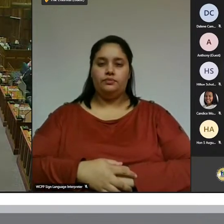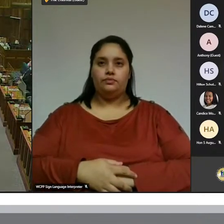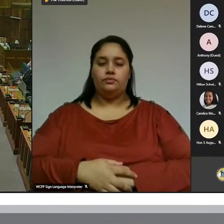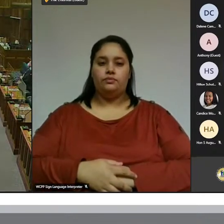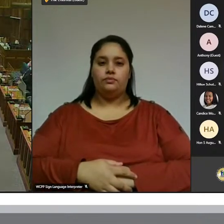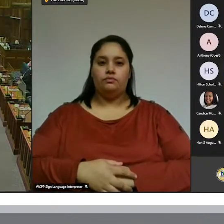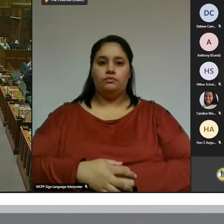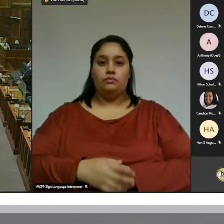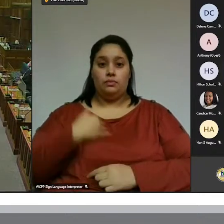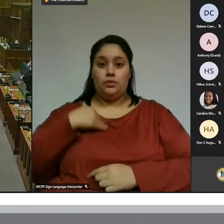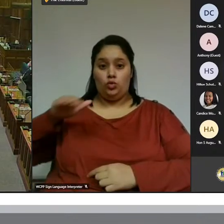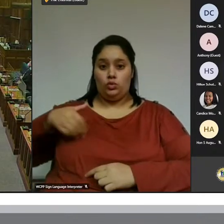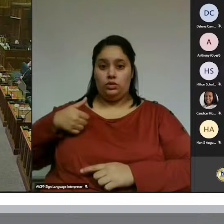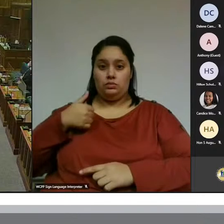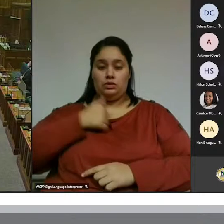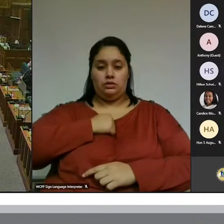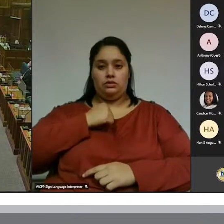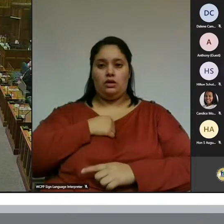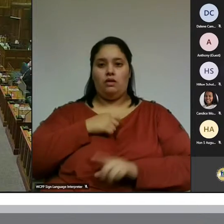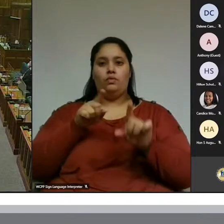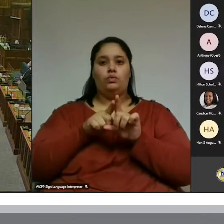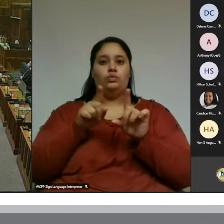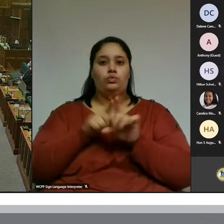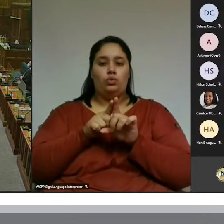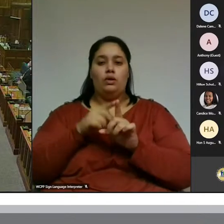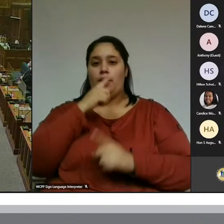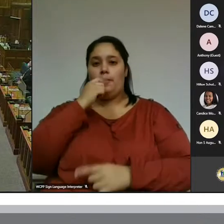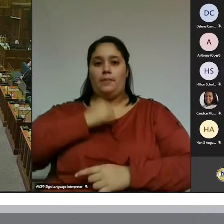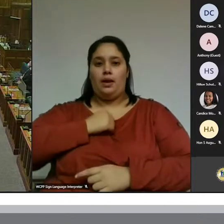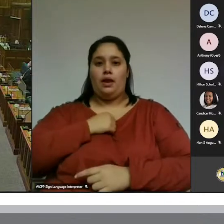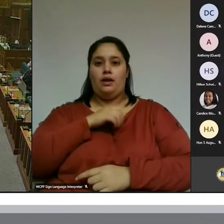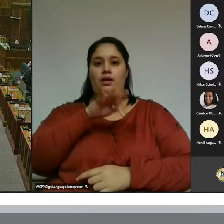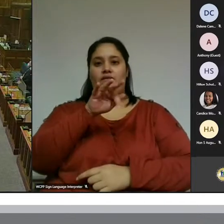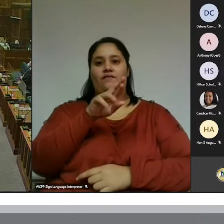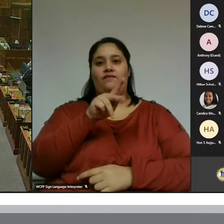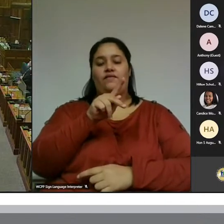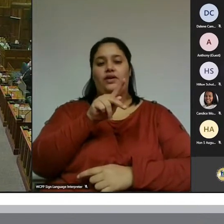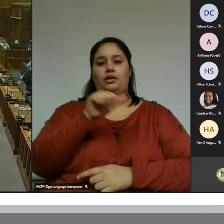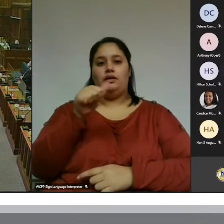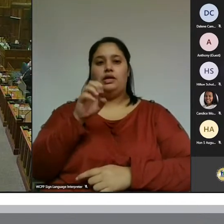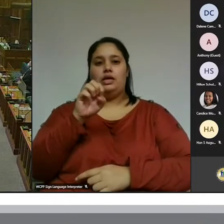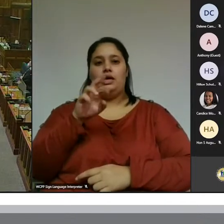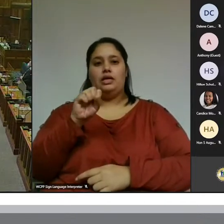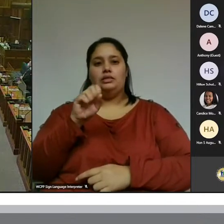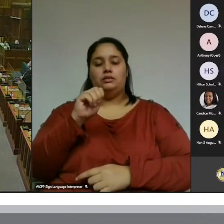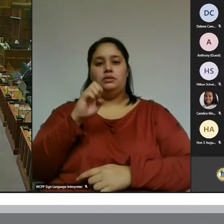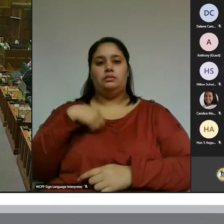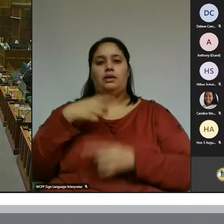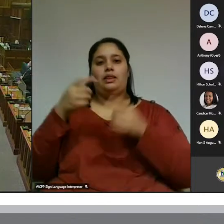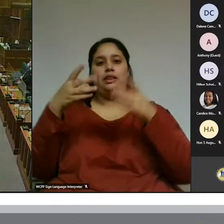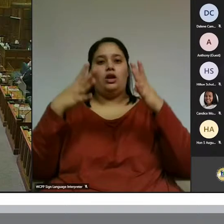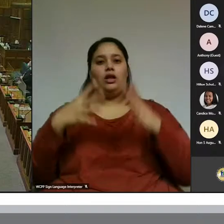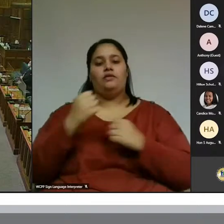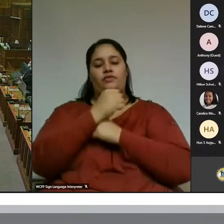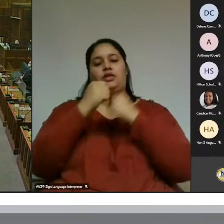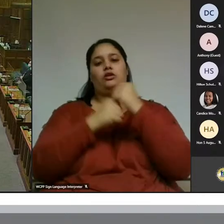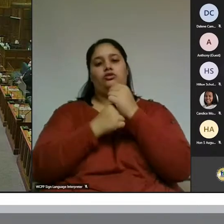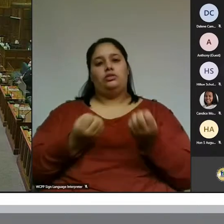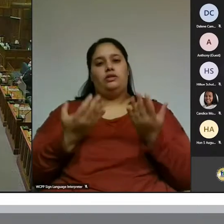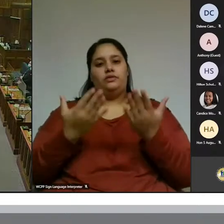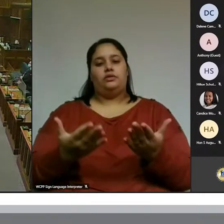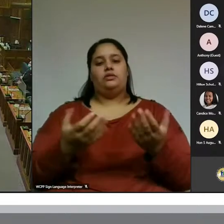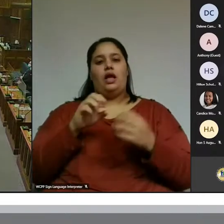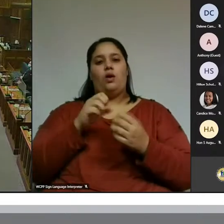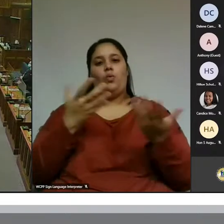Can I introduce myself also, Chair? My name is Frikkie Rasmus. I am from the Director of Infrastructure Services at